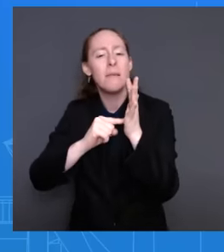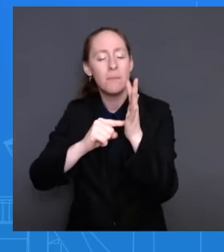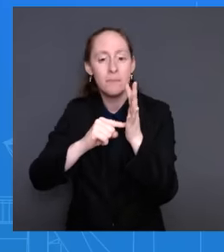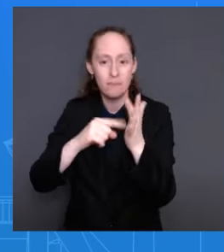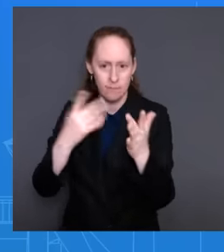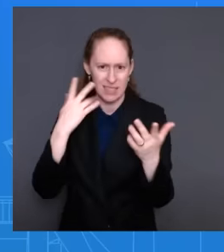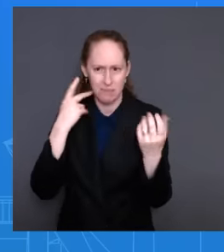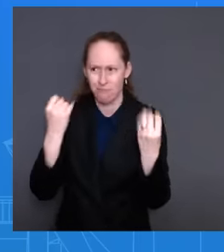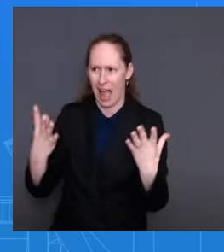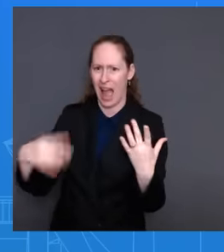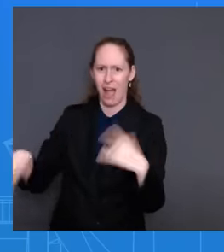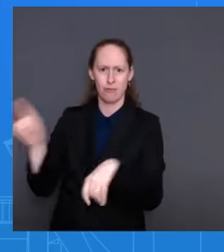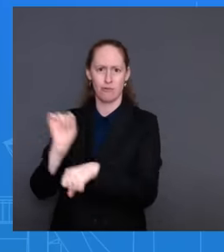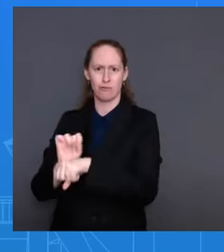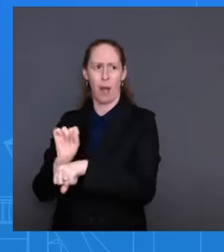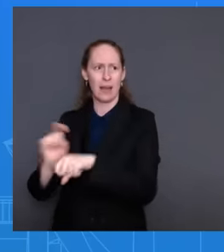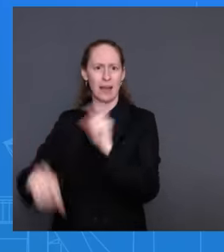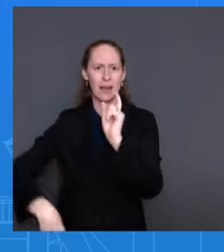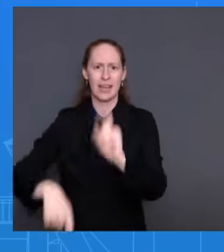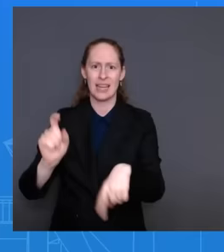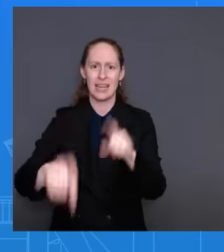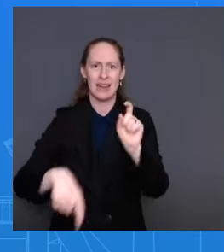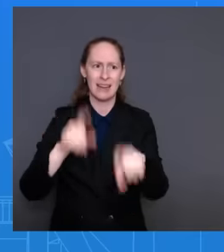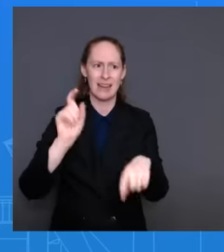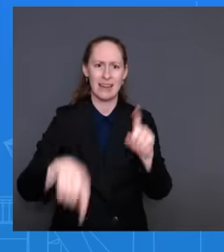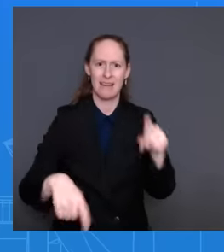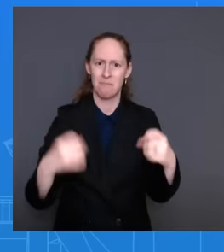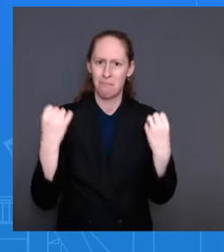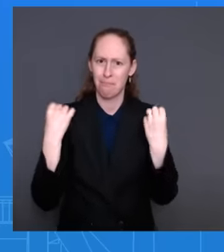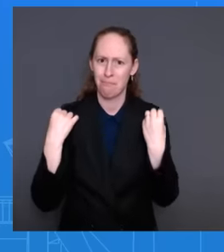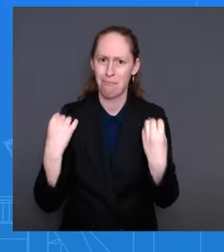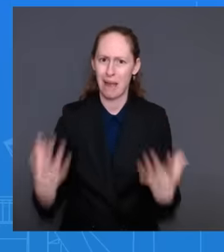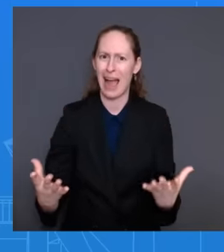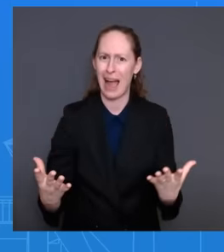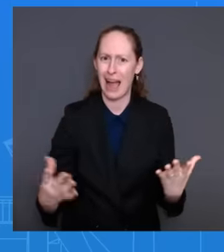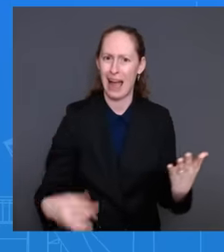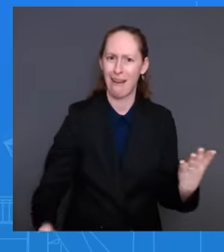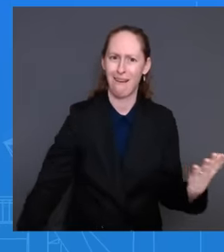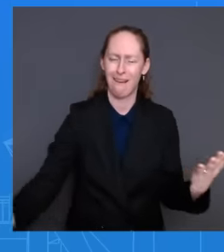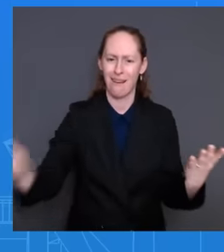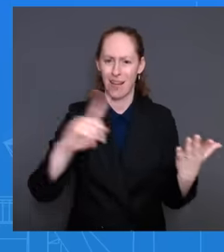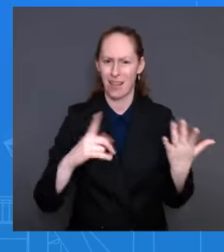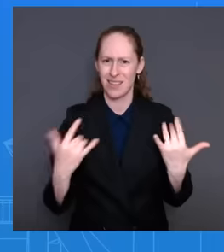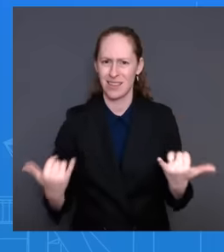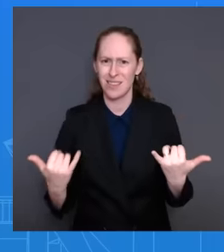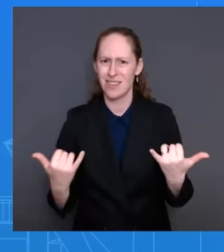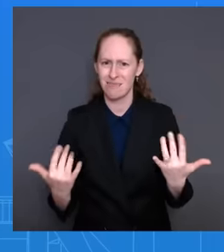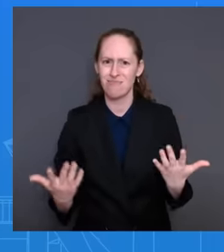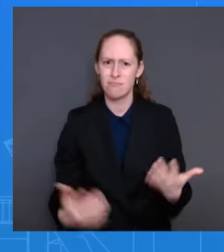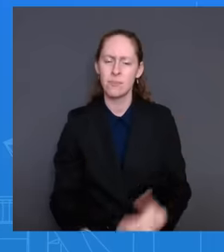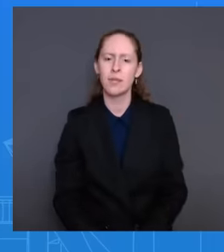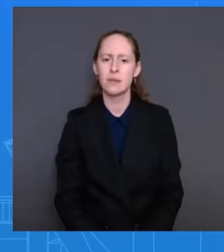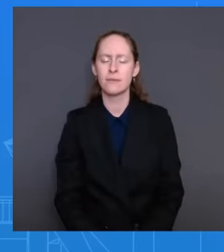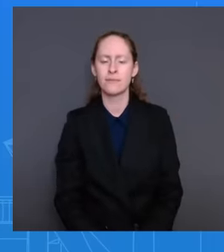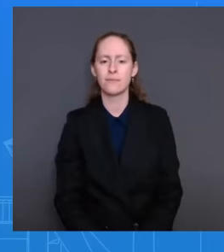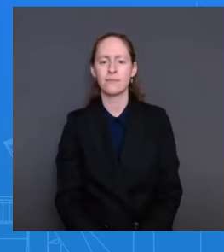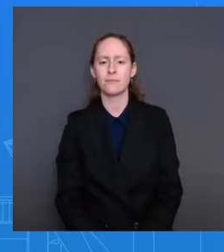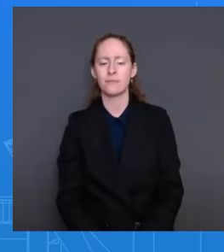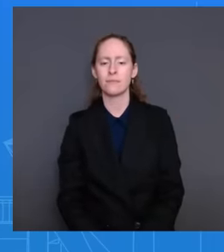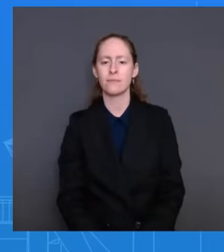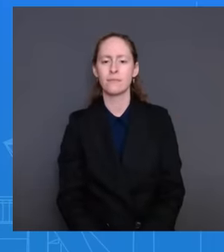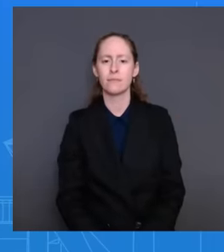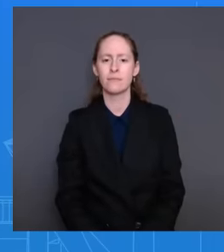That can, and you've seen that start to moderate somewhat. So one of the ways that, for example, businesses can